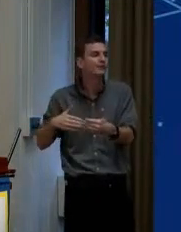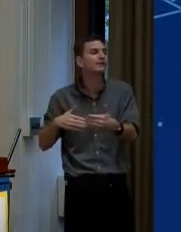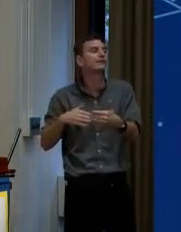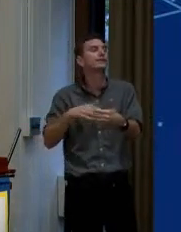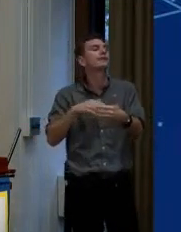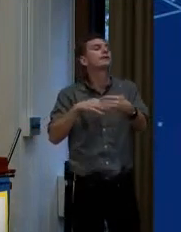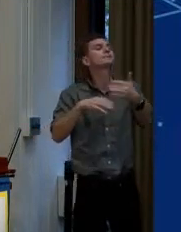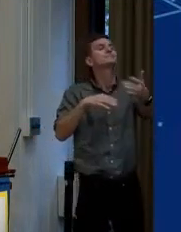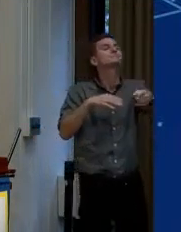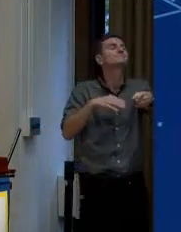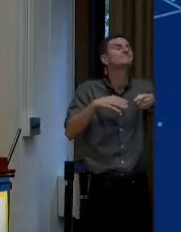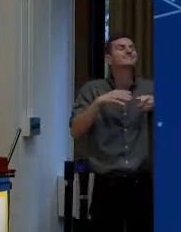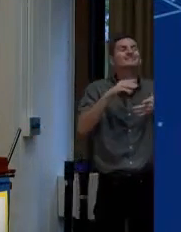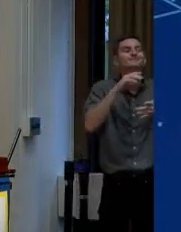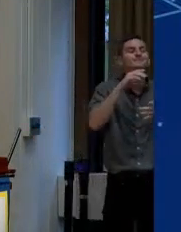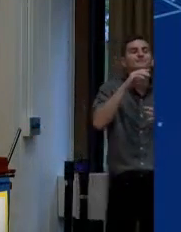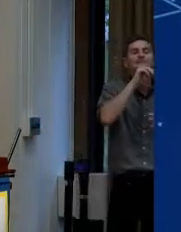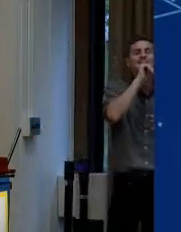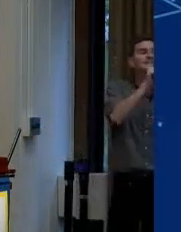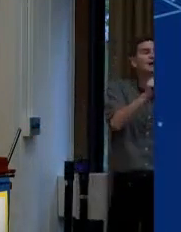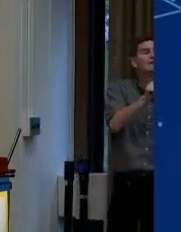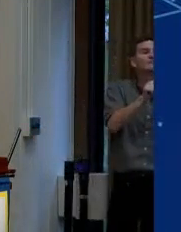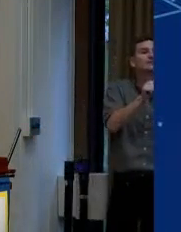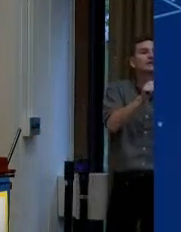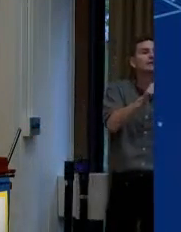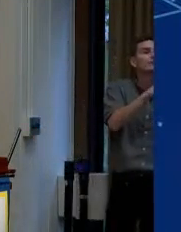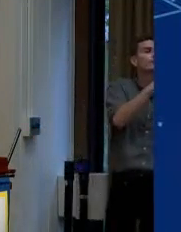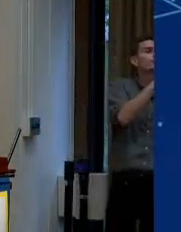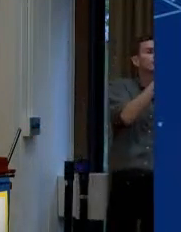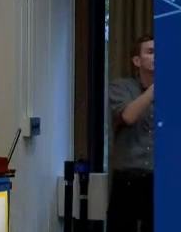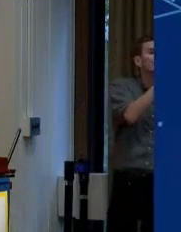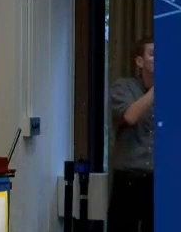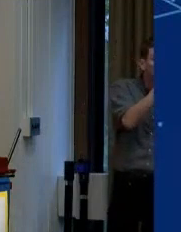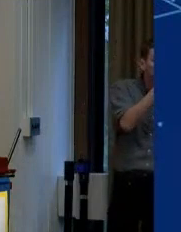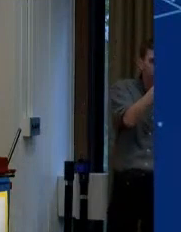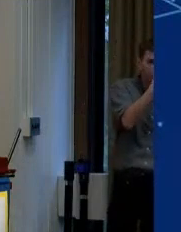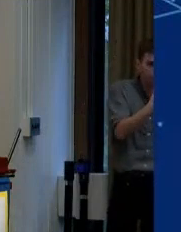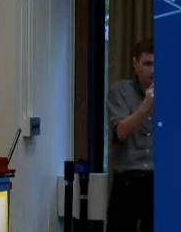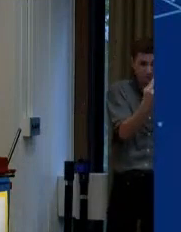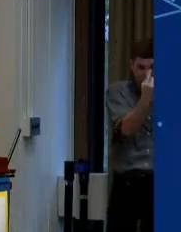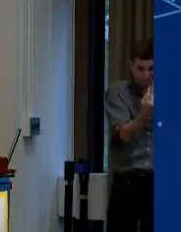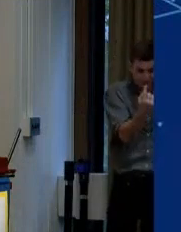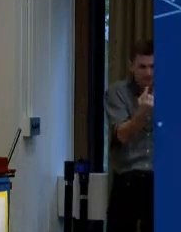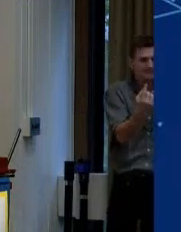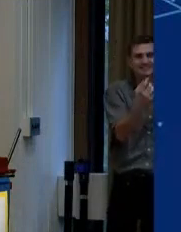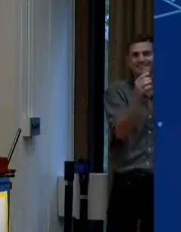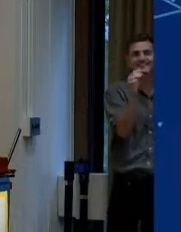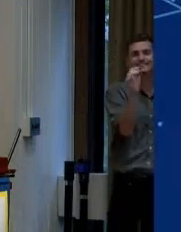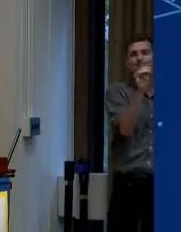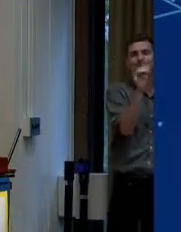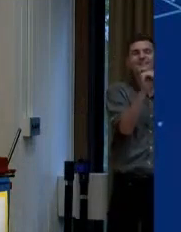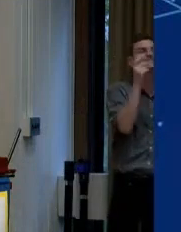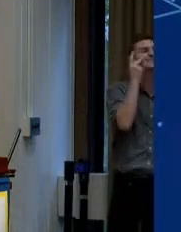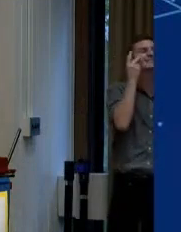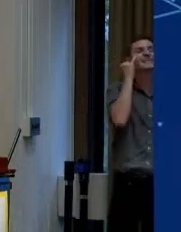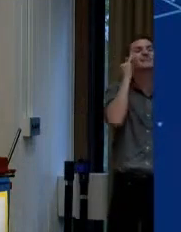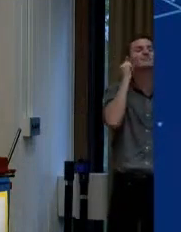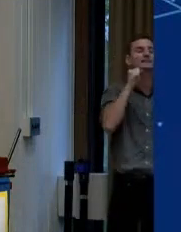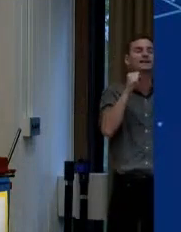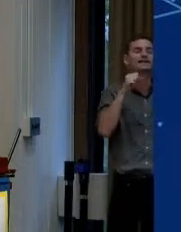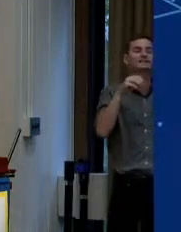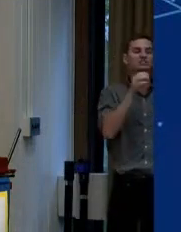just person-to-person. You also are now seeing that if you can add this skill into your